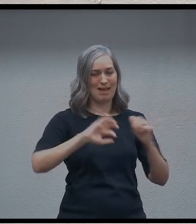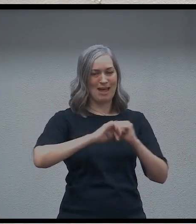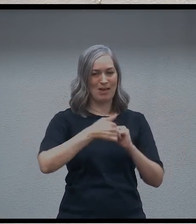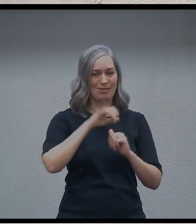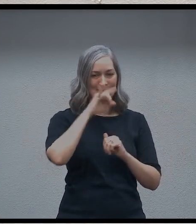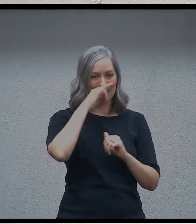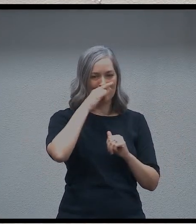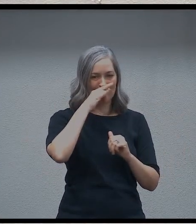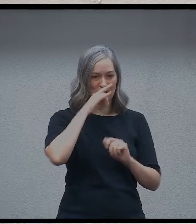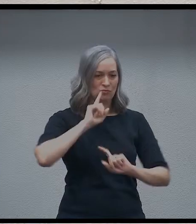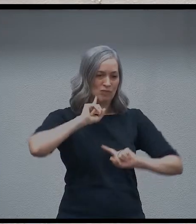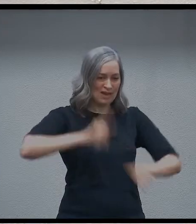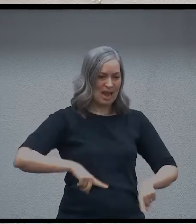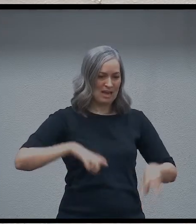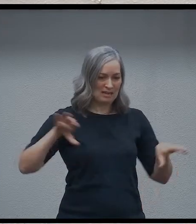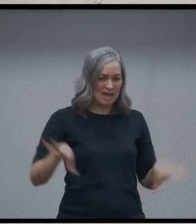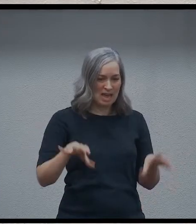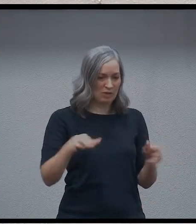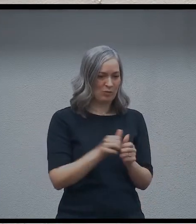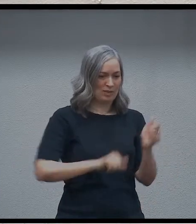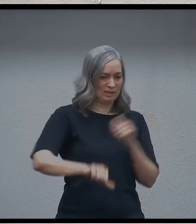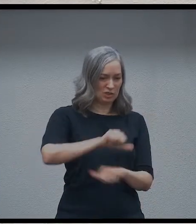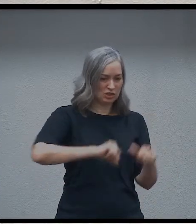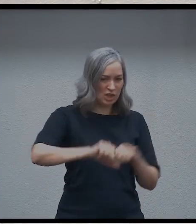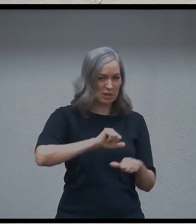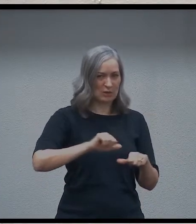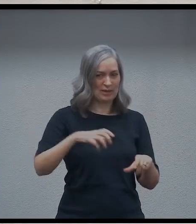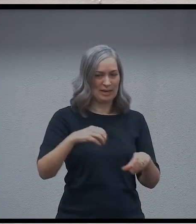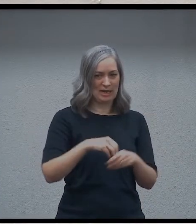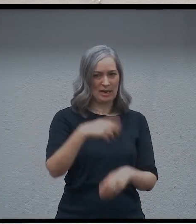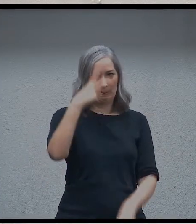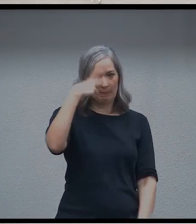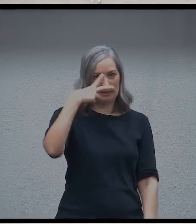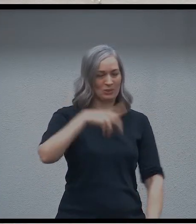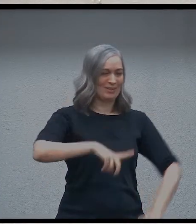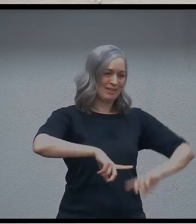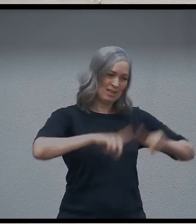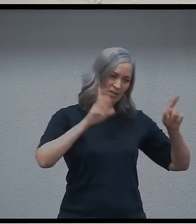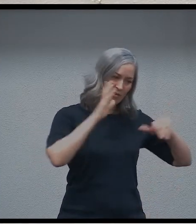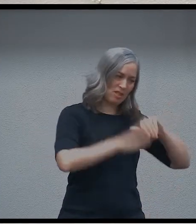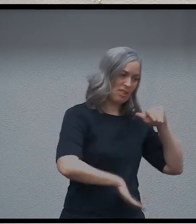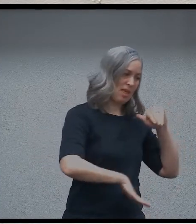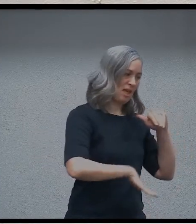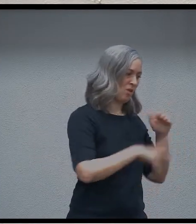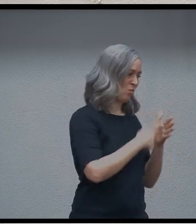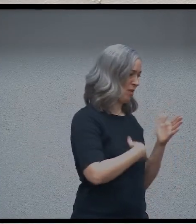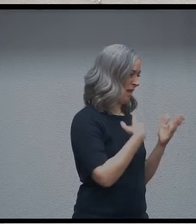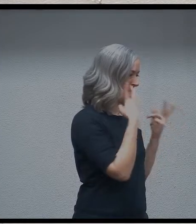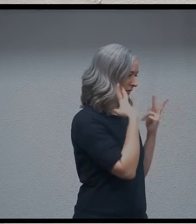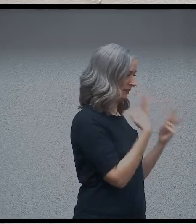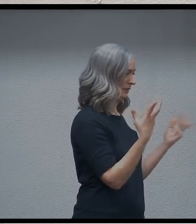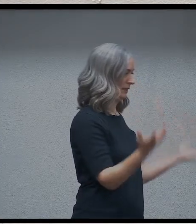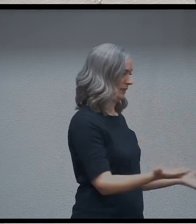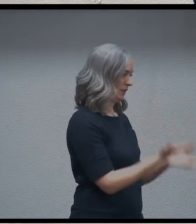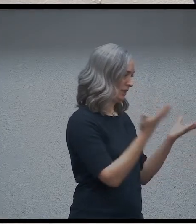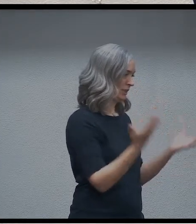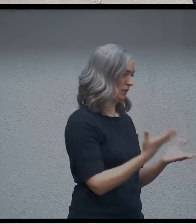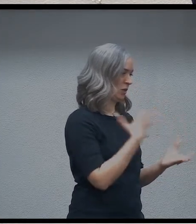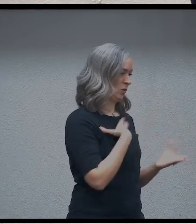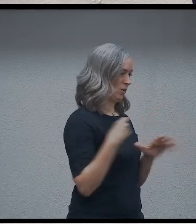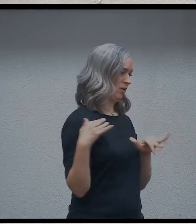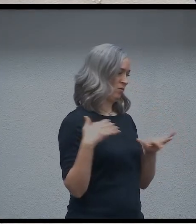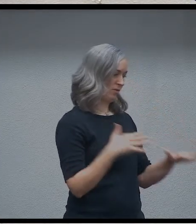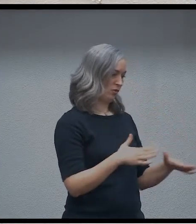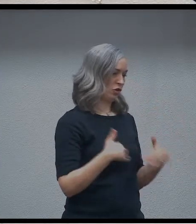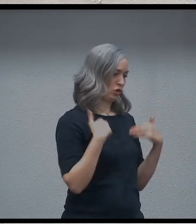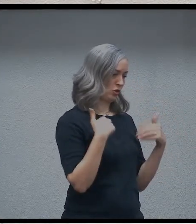kids react and act with one another in Mexico is completely different than the way I see it acting in White River Youth Camp.